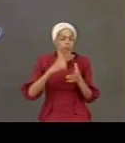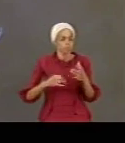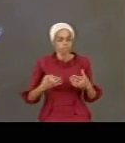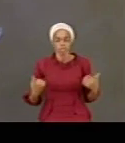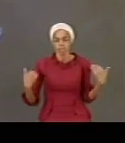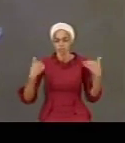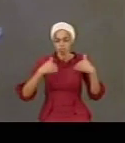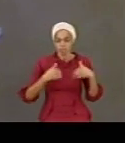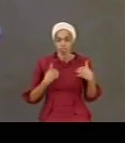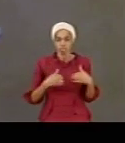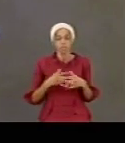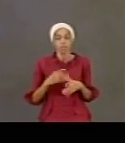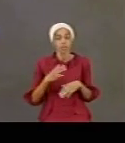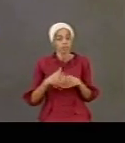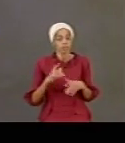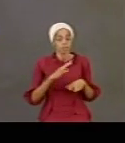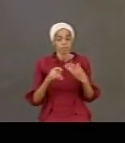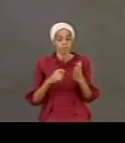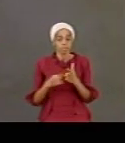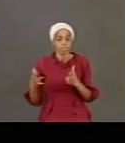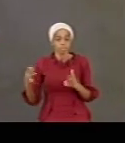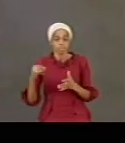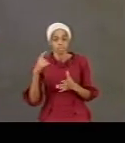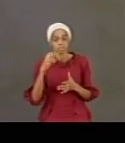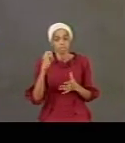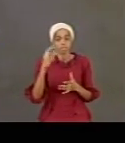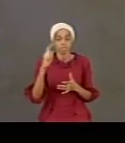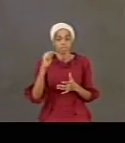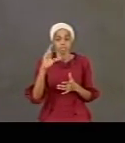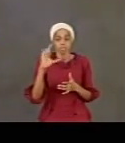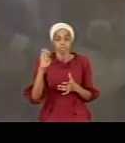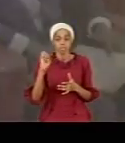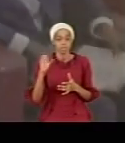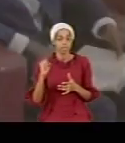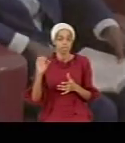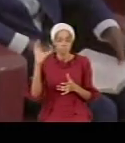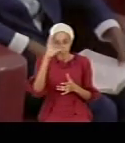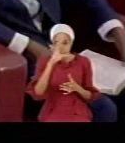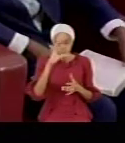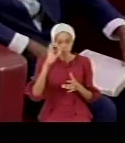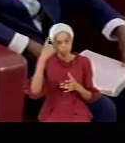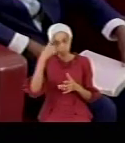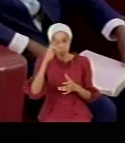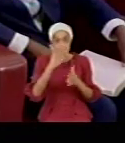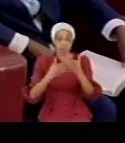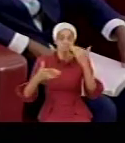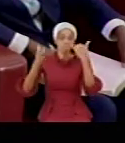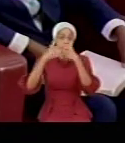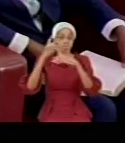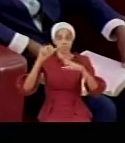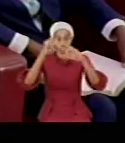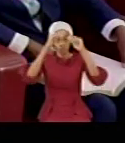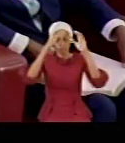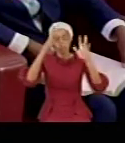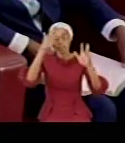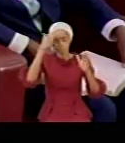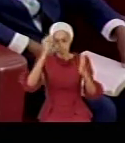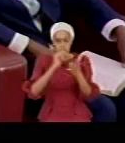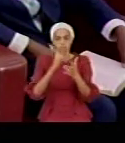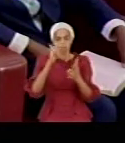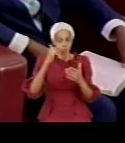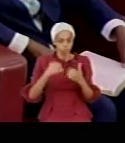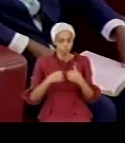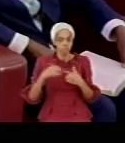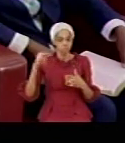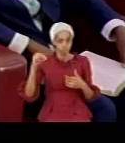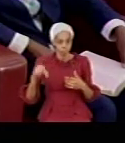these things do the Gentiles seek, for your heavenly Father knoweth that ye have need of all these things. But seek